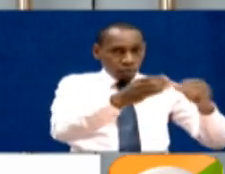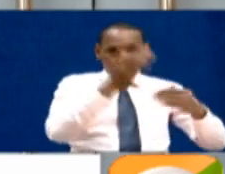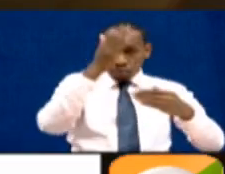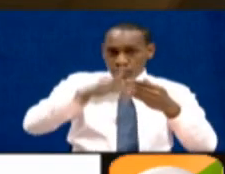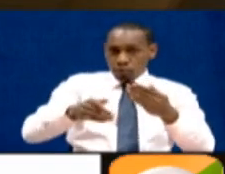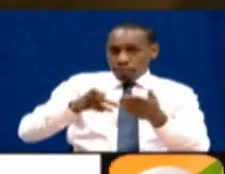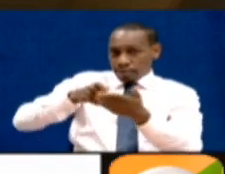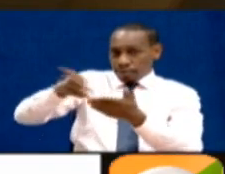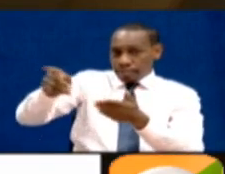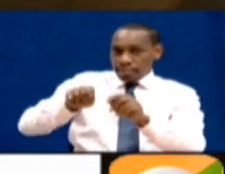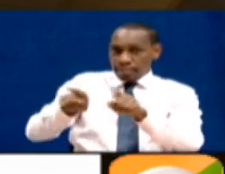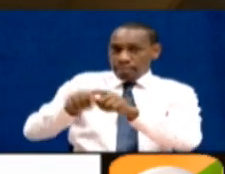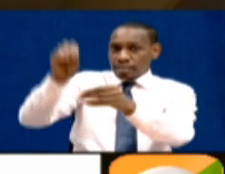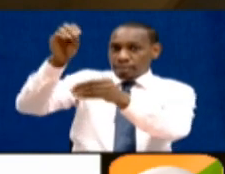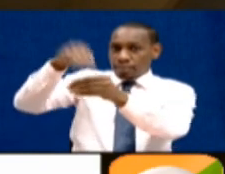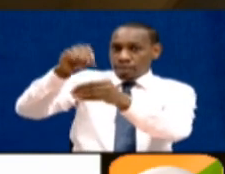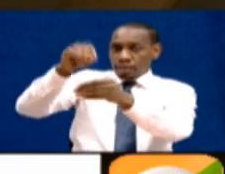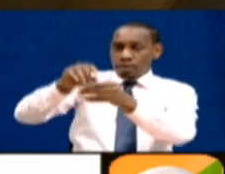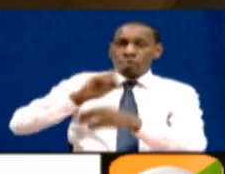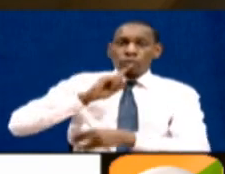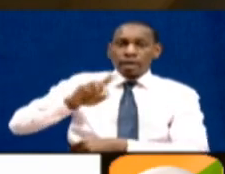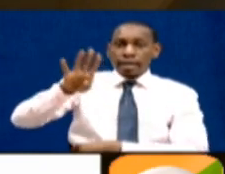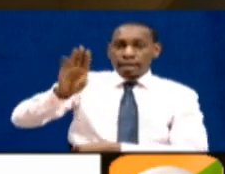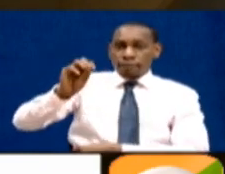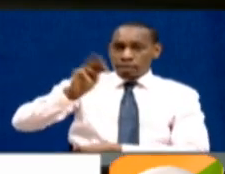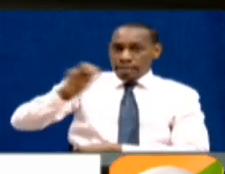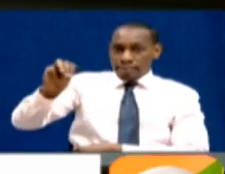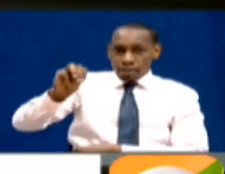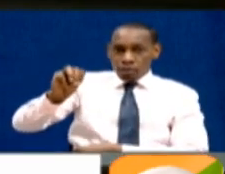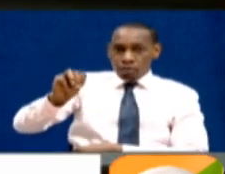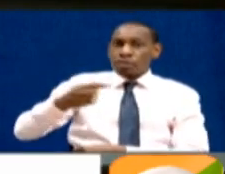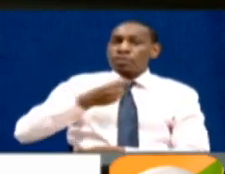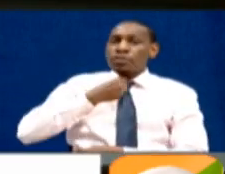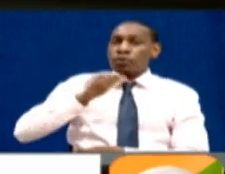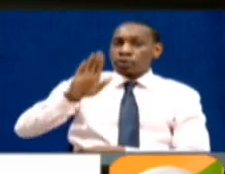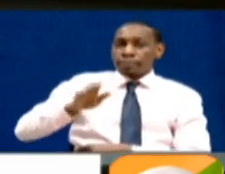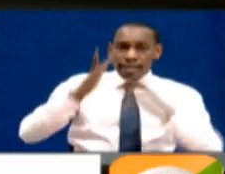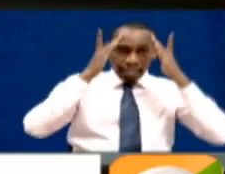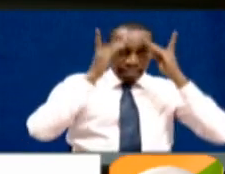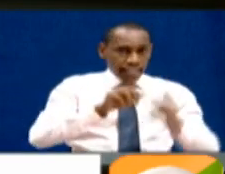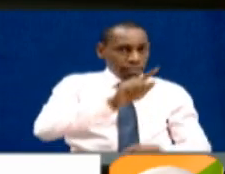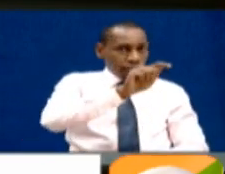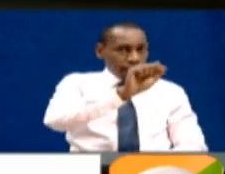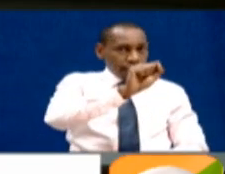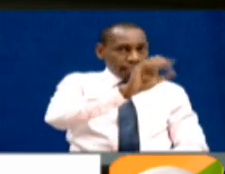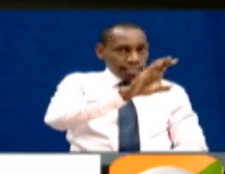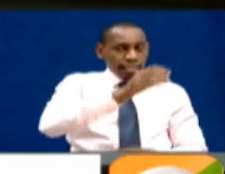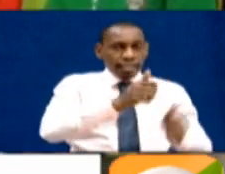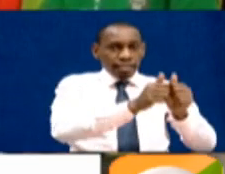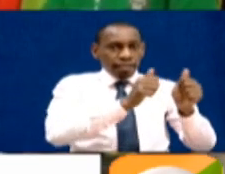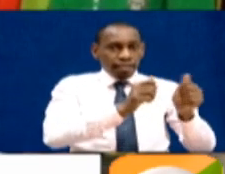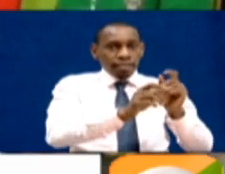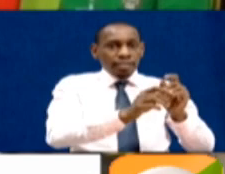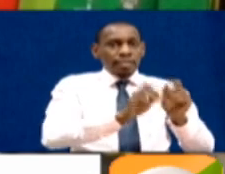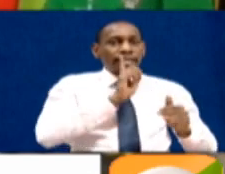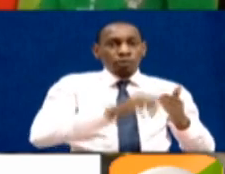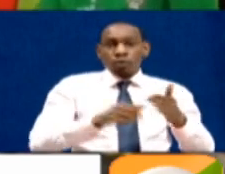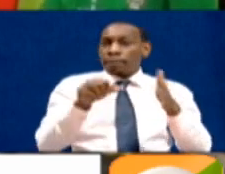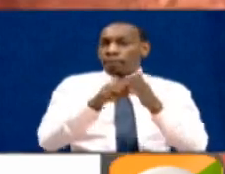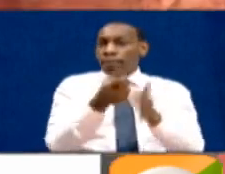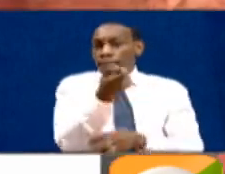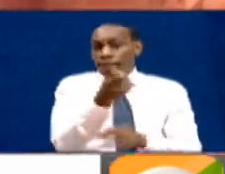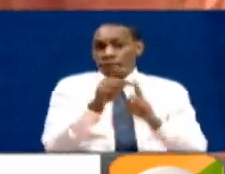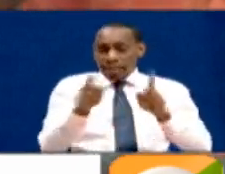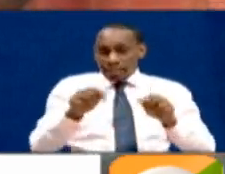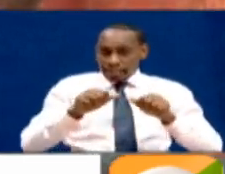to stop deducting and remitting at least 140 million shillings to the union. The move TSC defended initially as a technical hitch, but